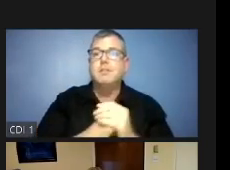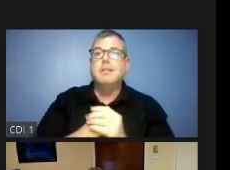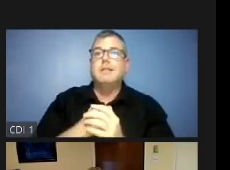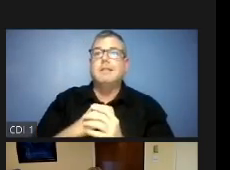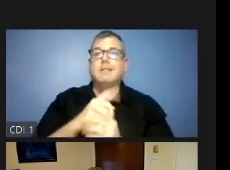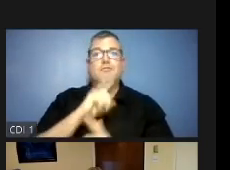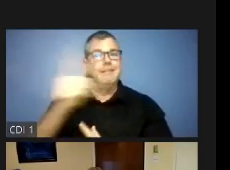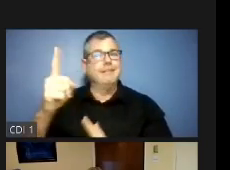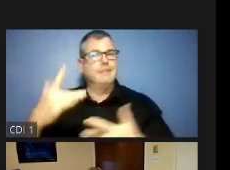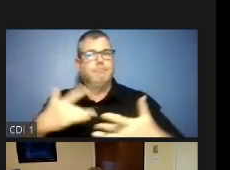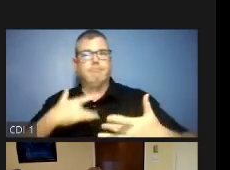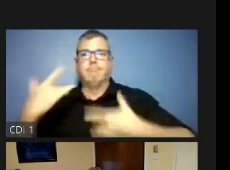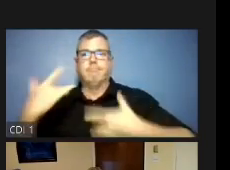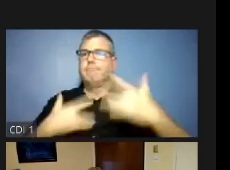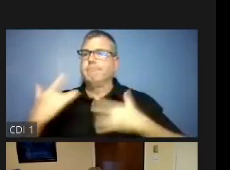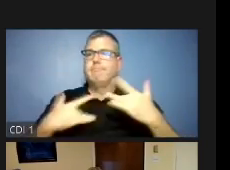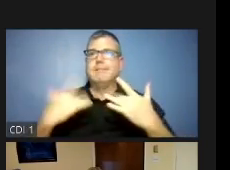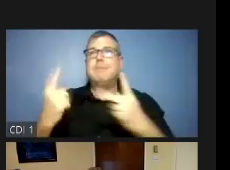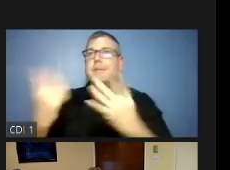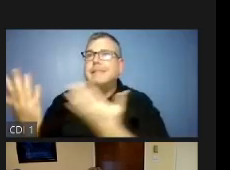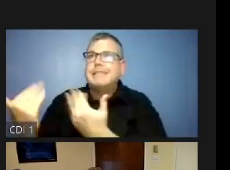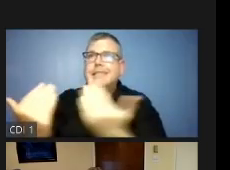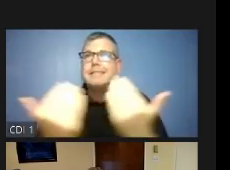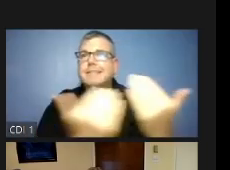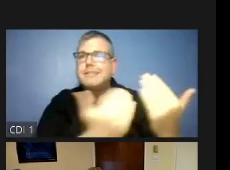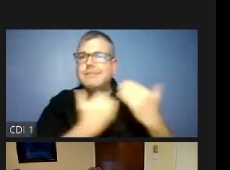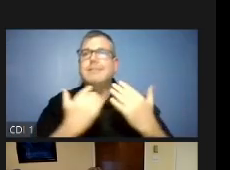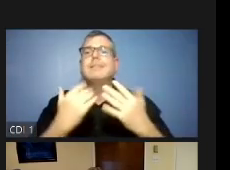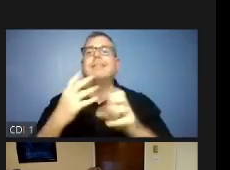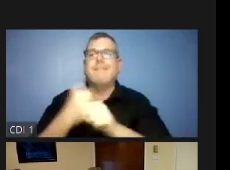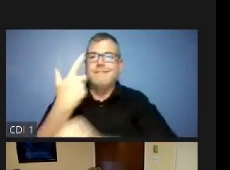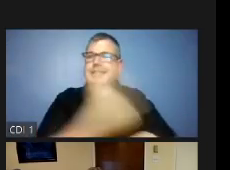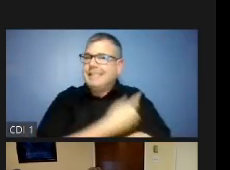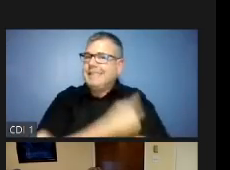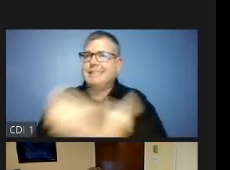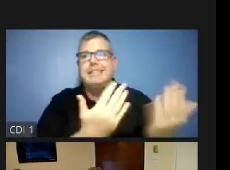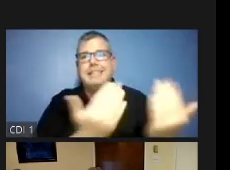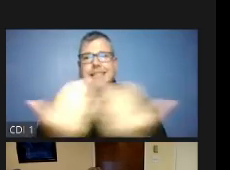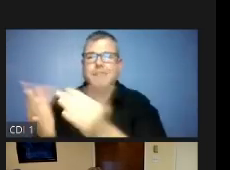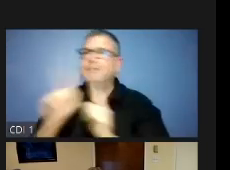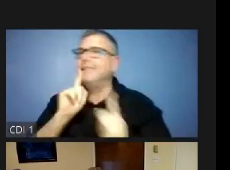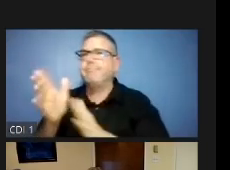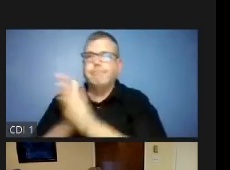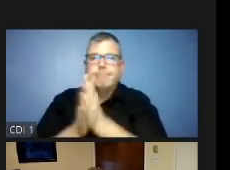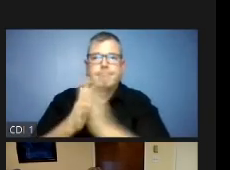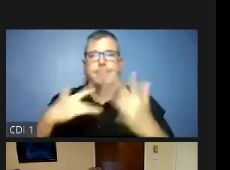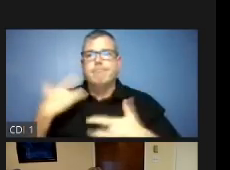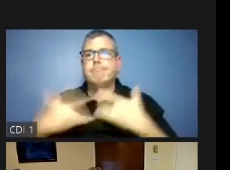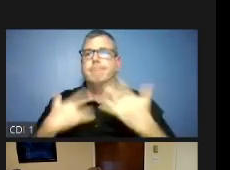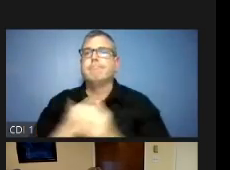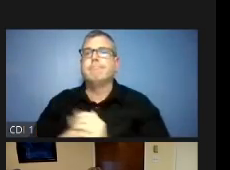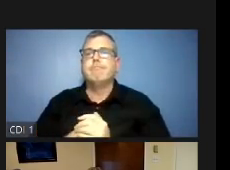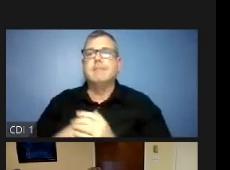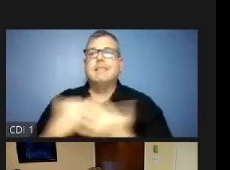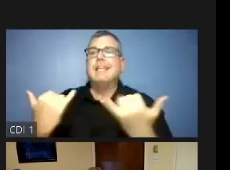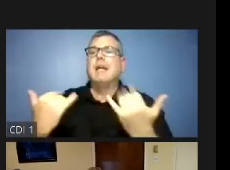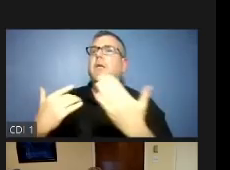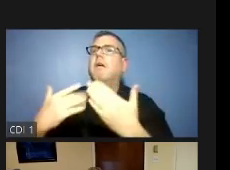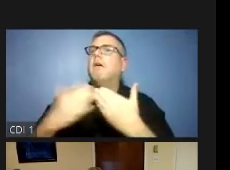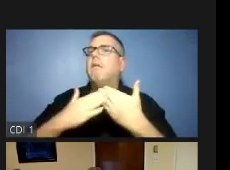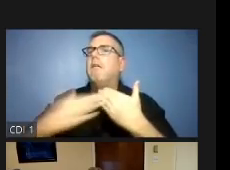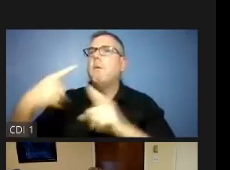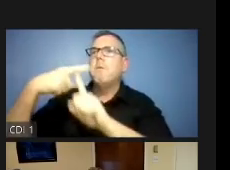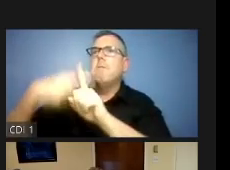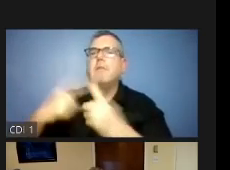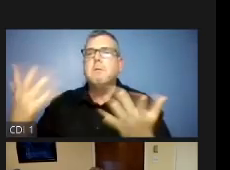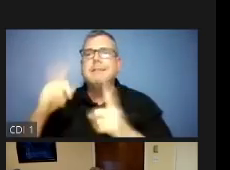those operations feel when they're actually vaccinating people. 1 month from now, we can expect this. Our healthcare workforce will essentially